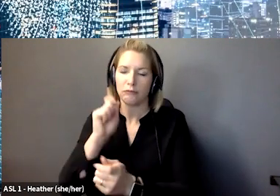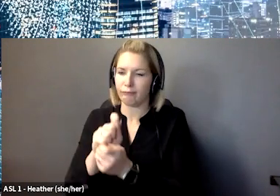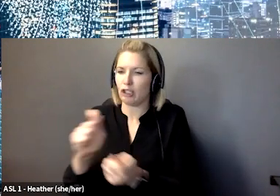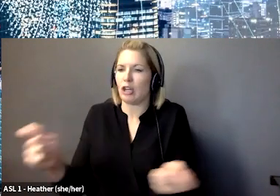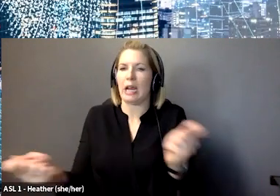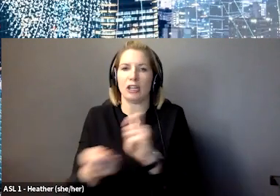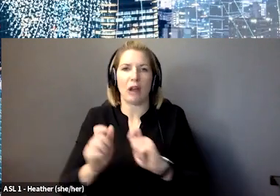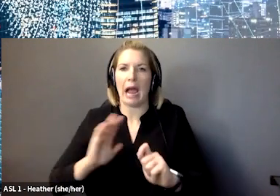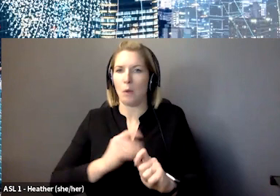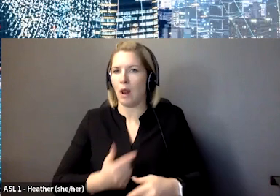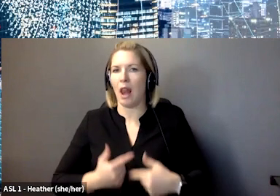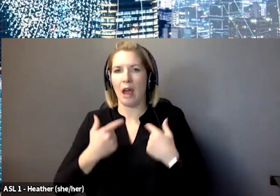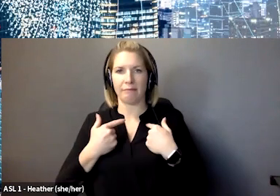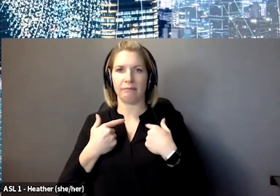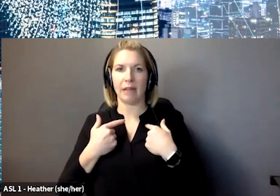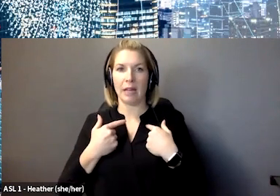future of work to be important.